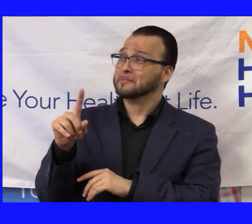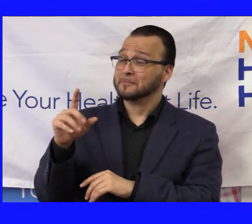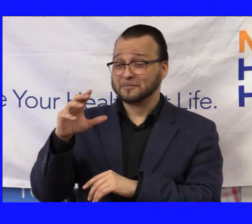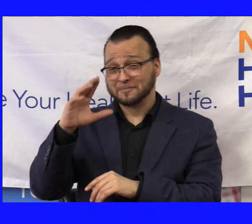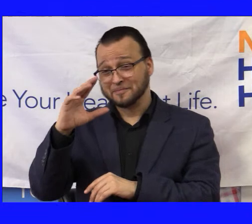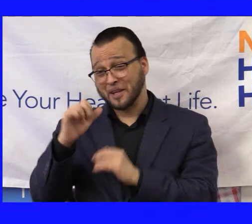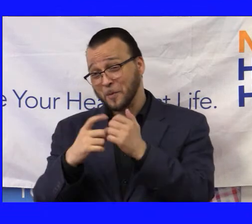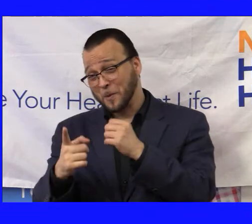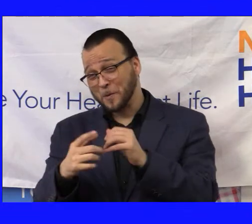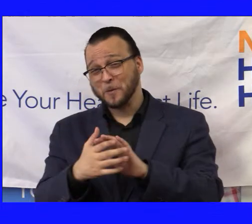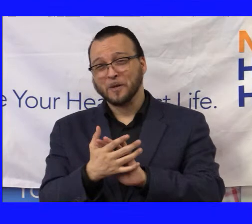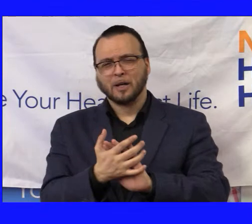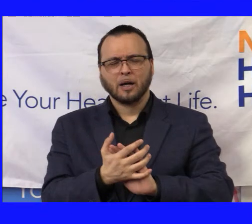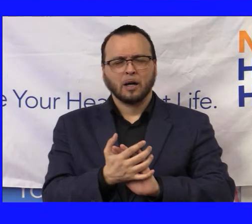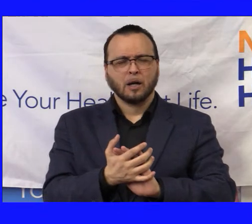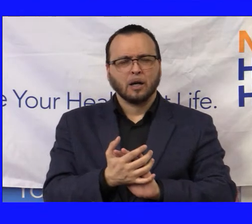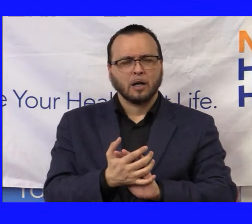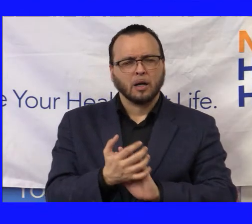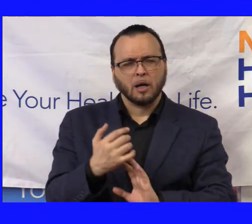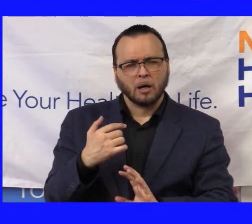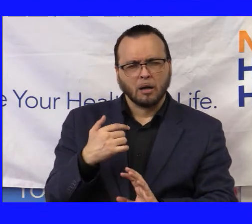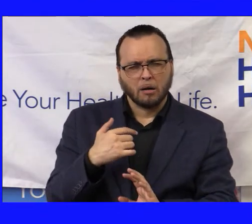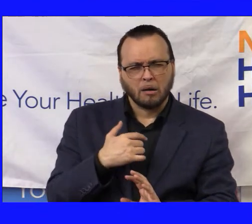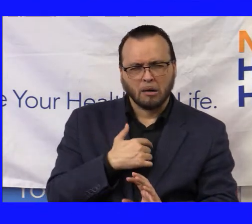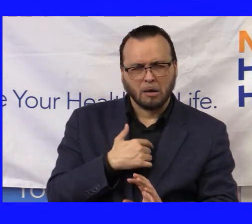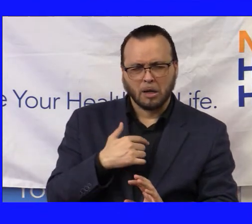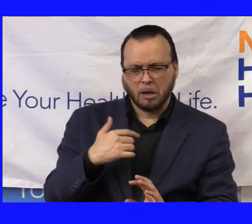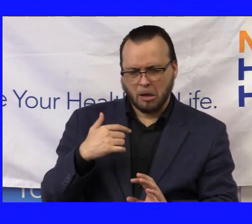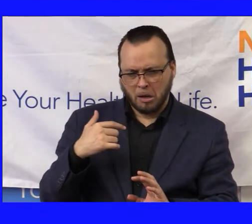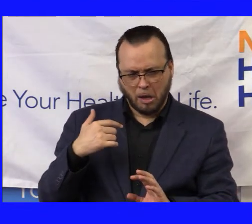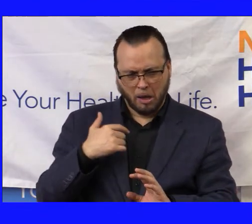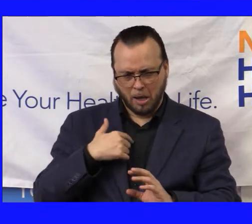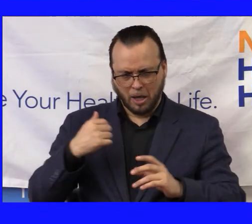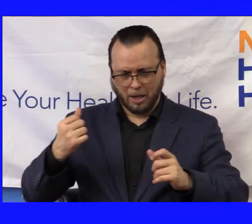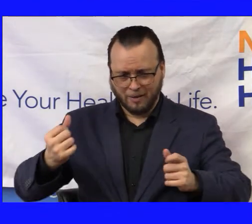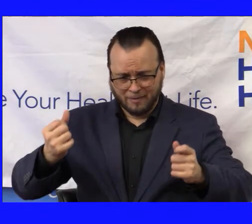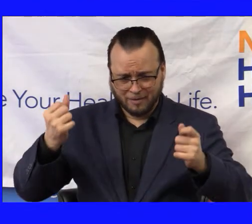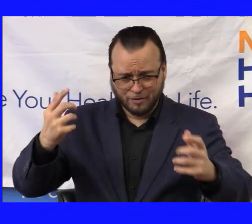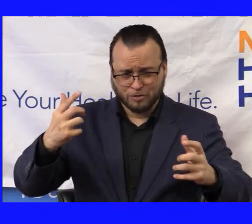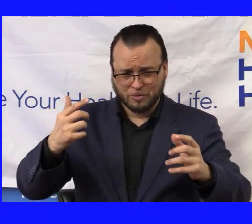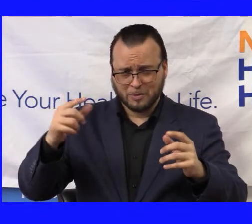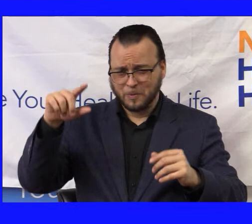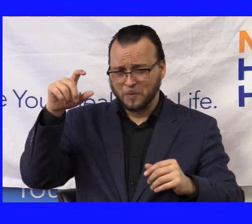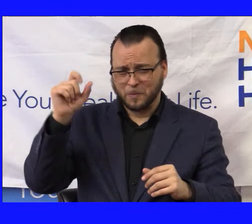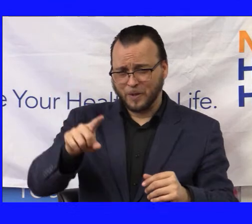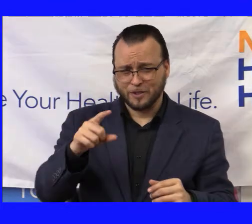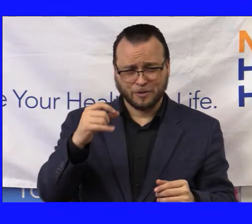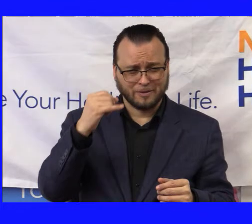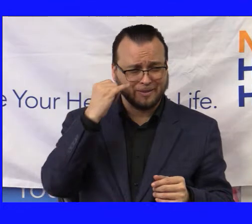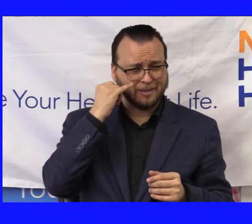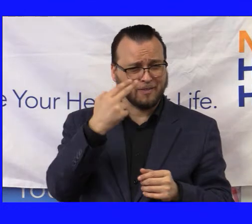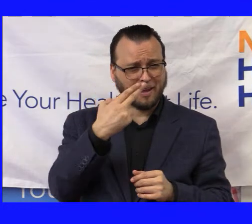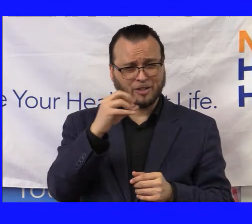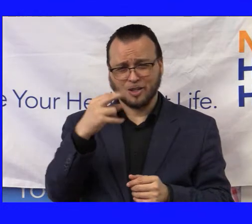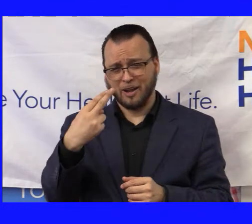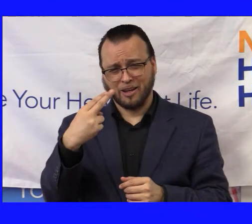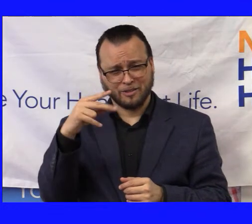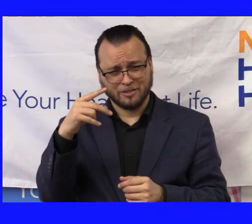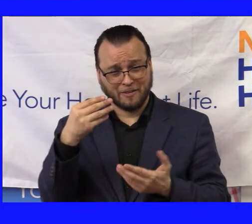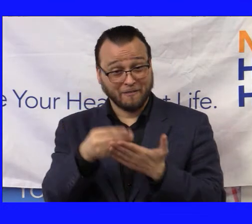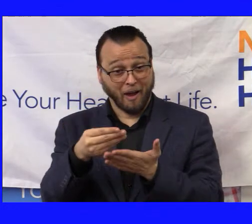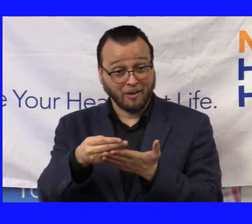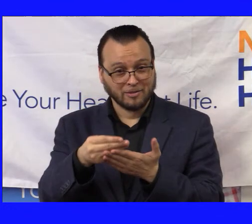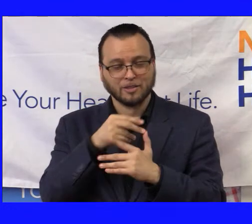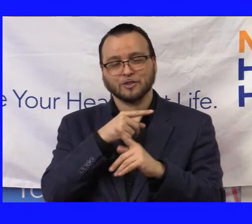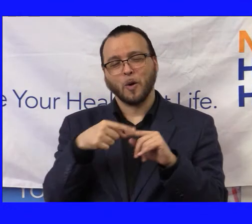Good. I'd actually have many more questions if it was H&H funds. So I'll just limit my questions